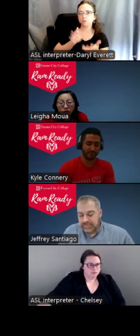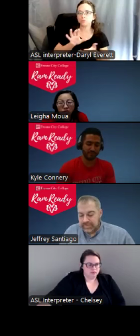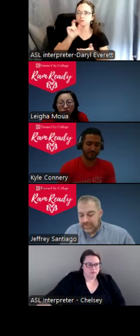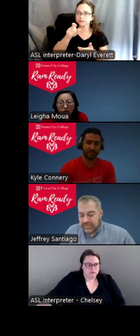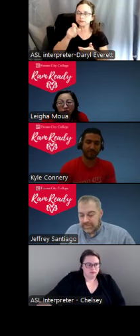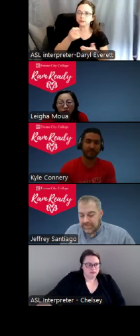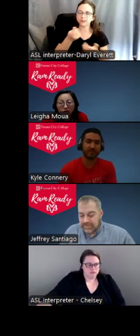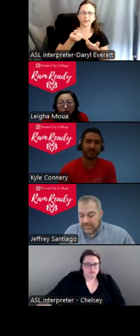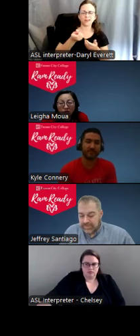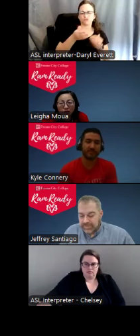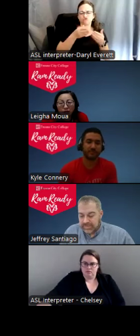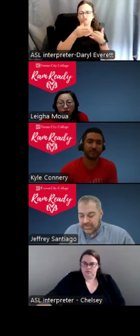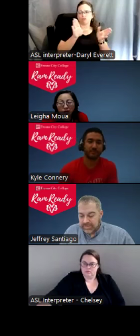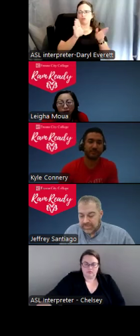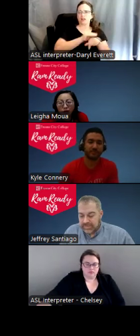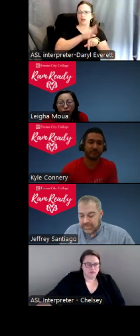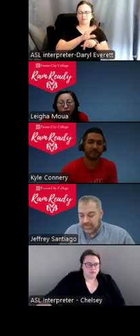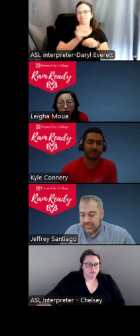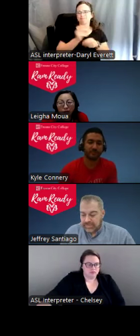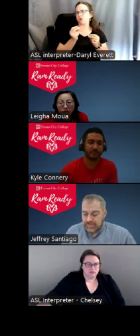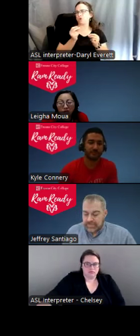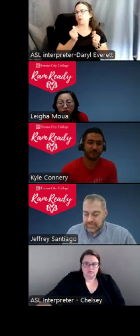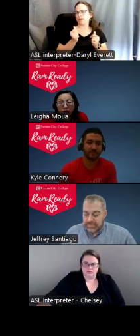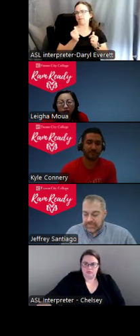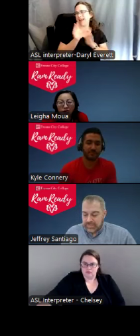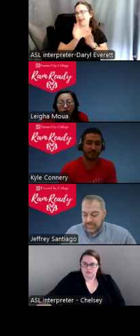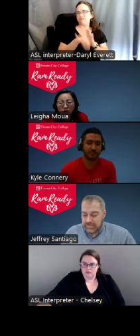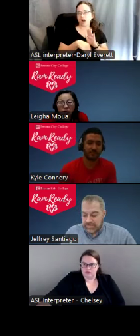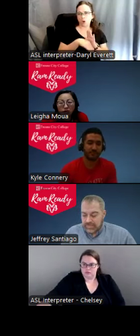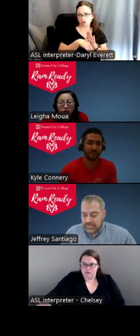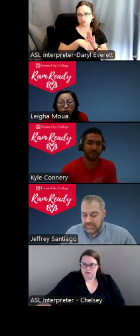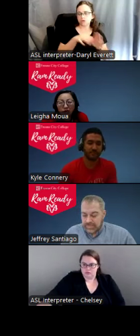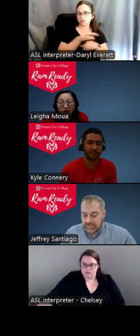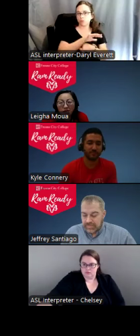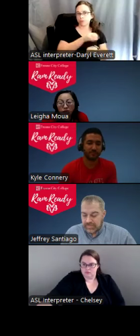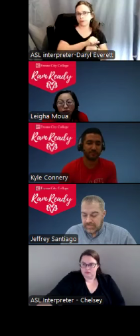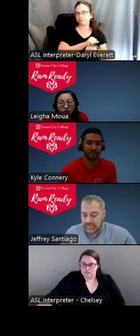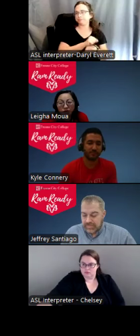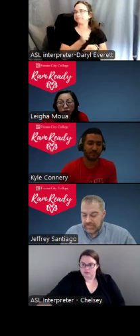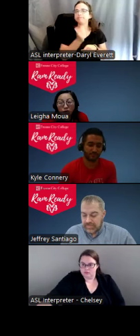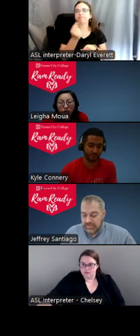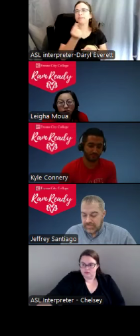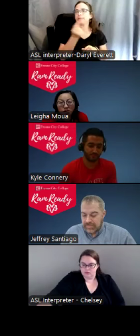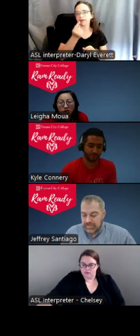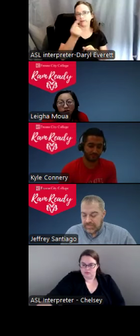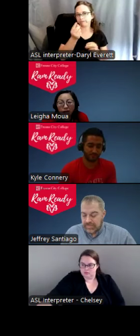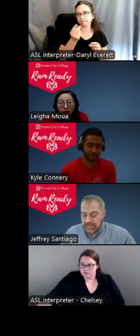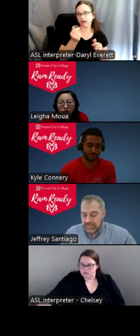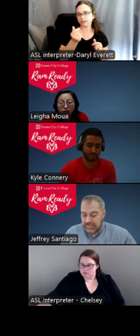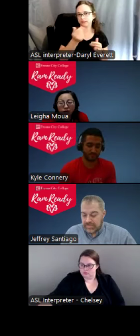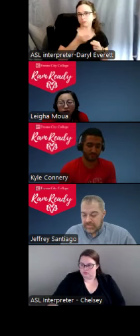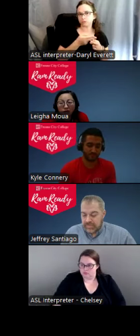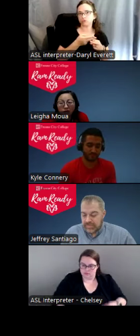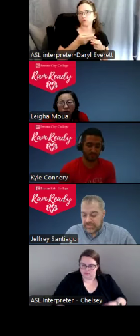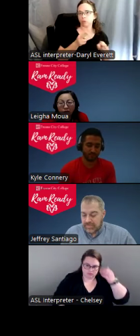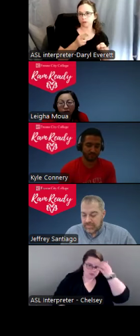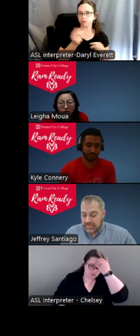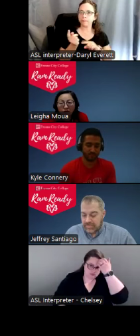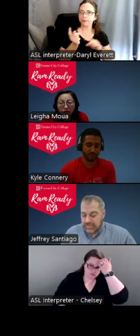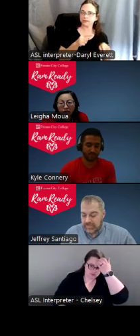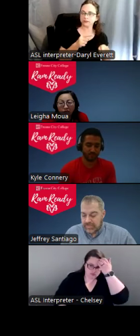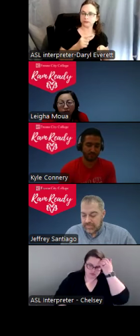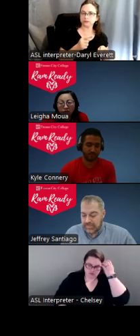quick questions. This appointment is like about 30 minutes. If you like, something you just want to ask a question, a few questions about something, you